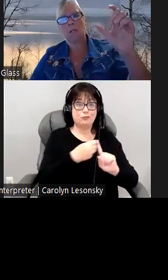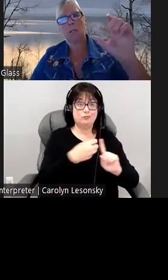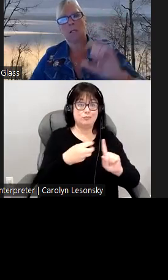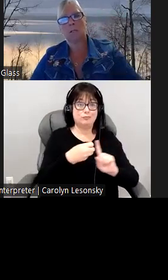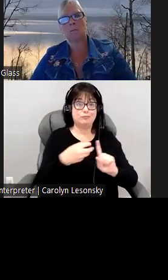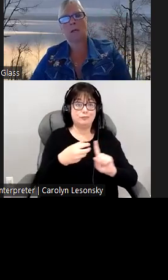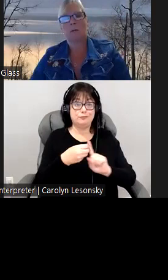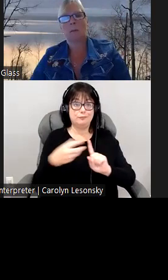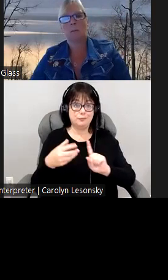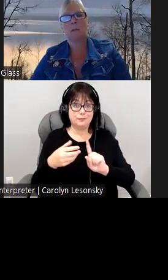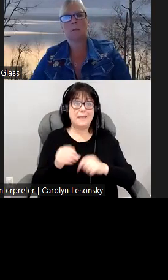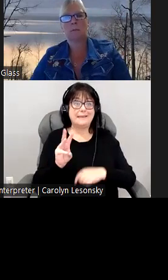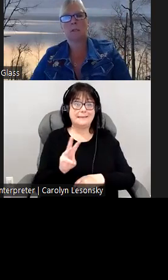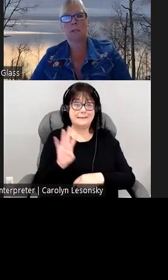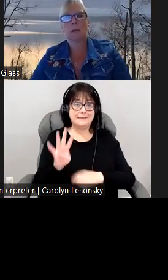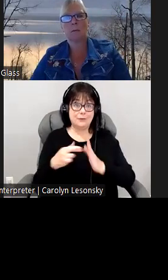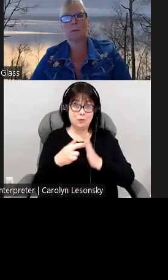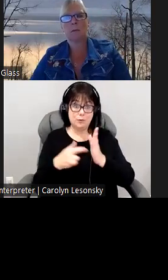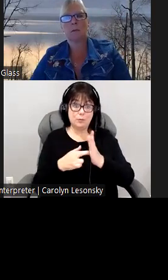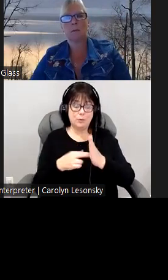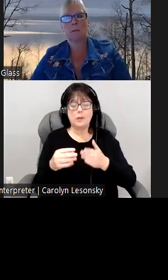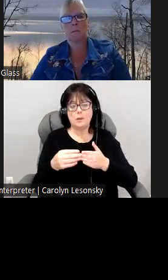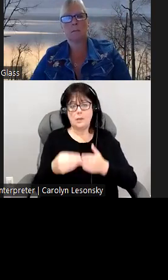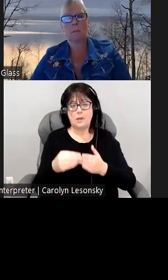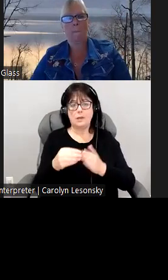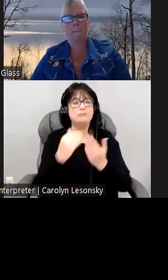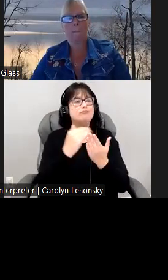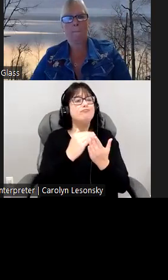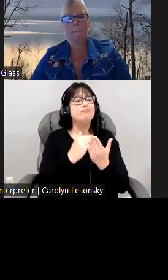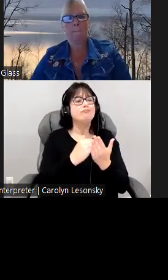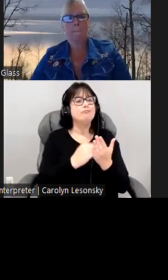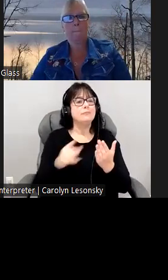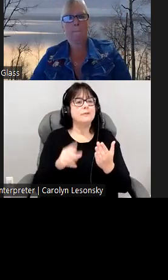coordination details are found about the referrals in and out.